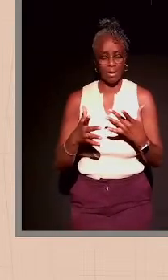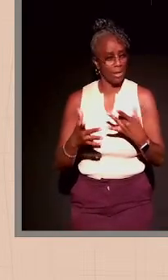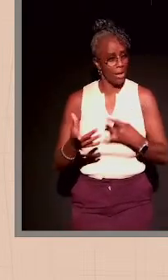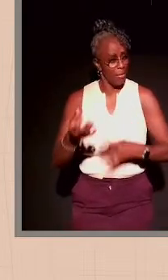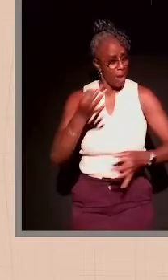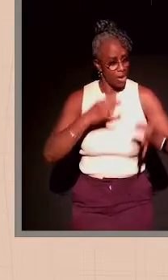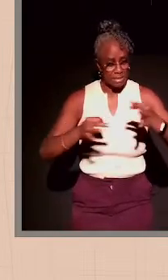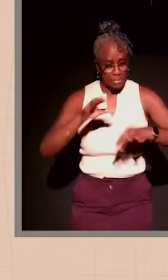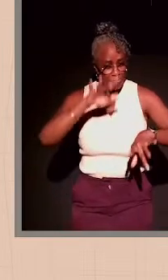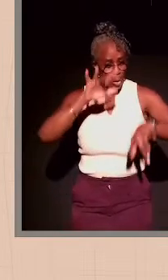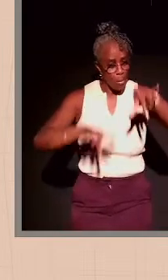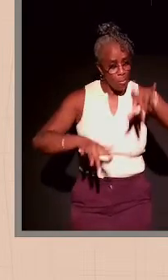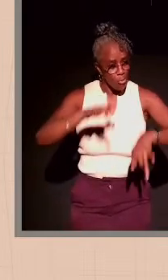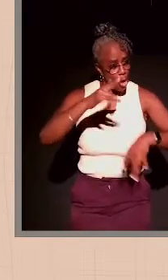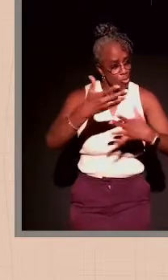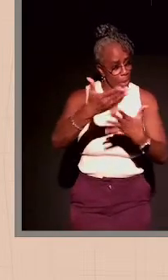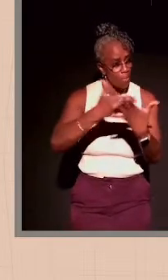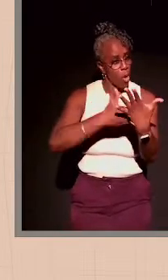computer programming.